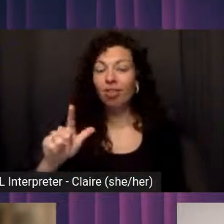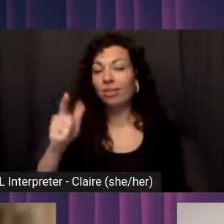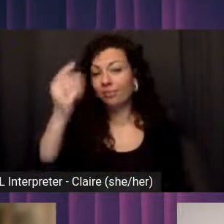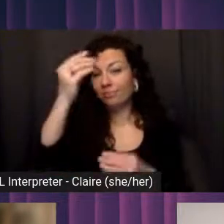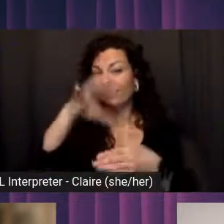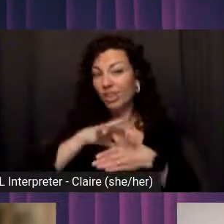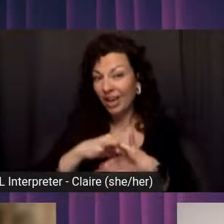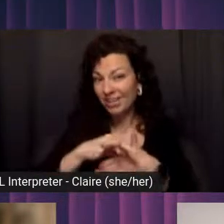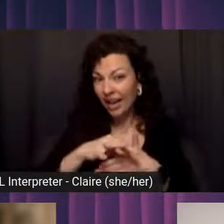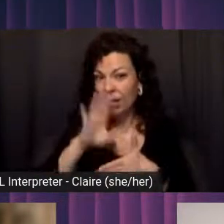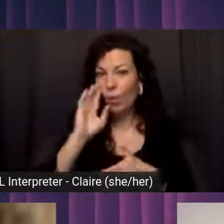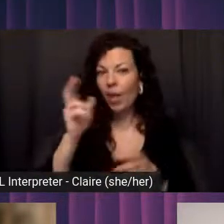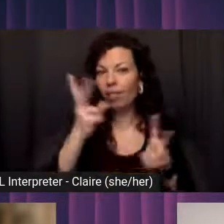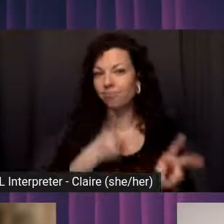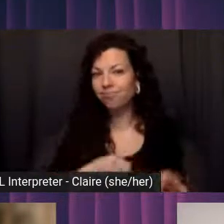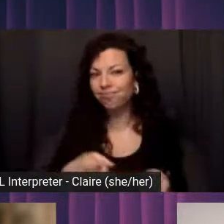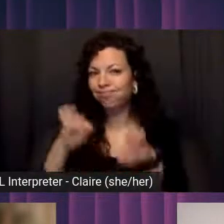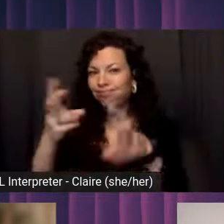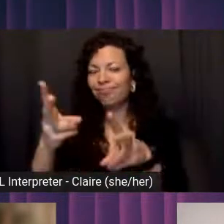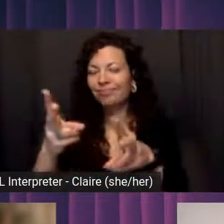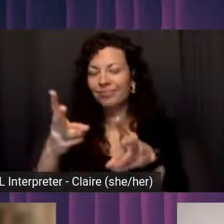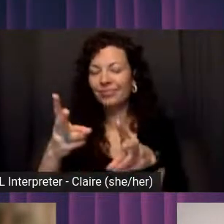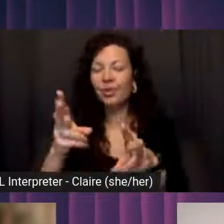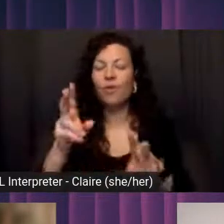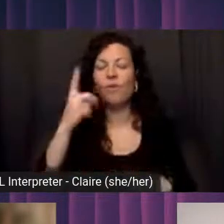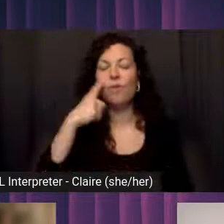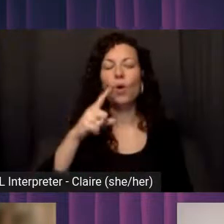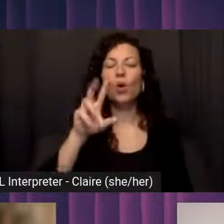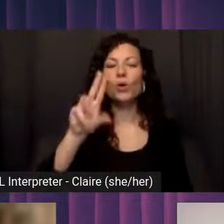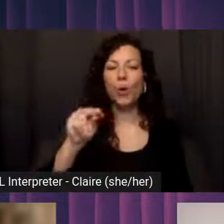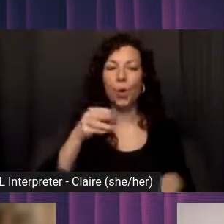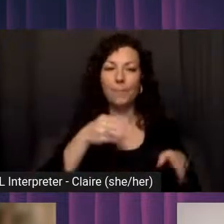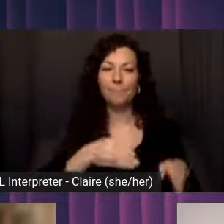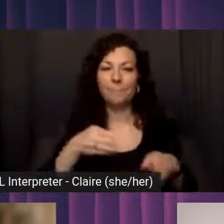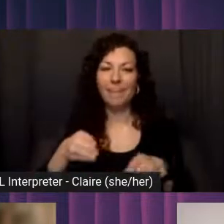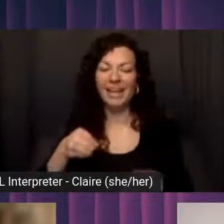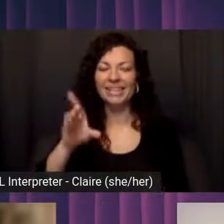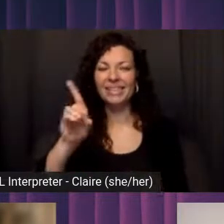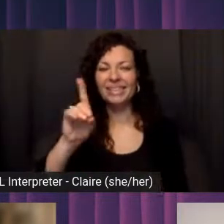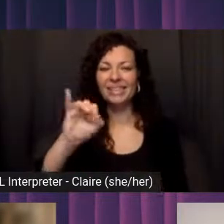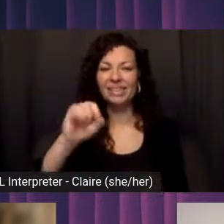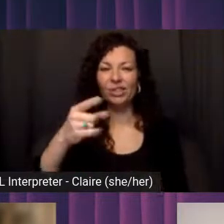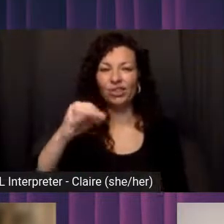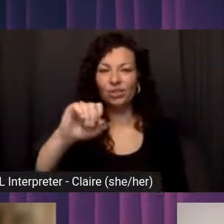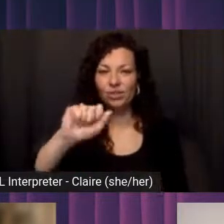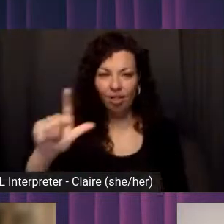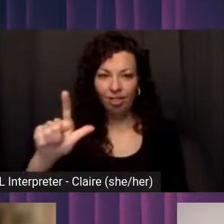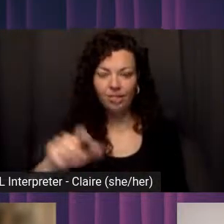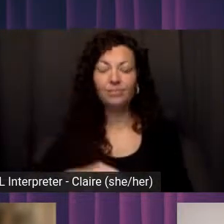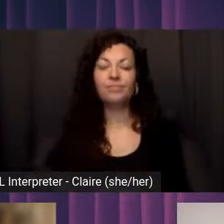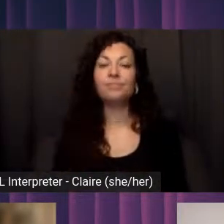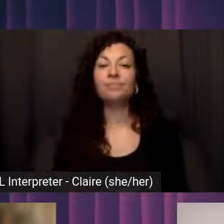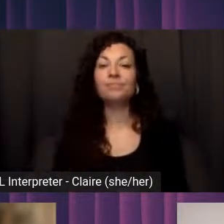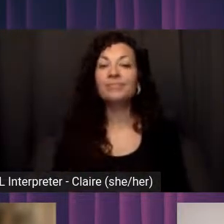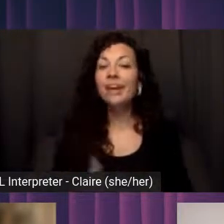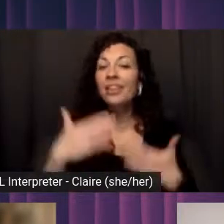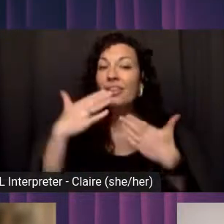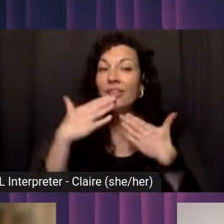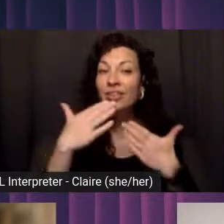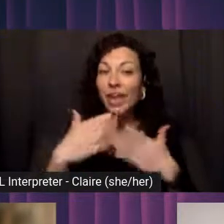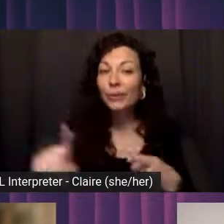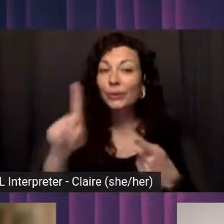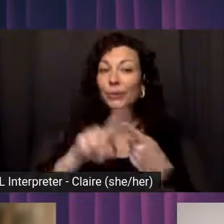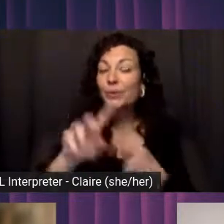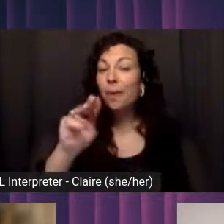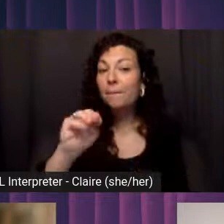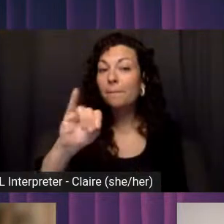No Pants Digital. I want to thank our streaming technician, Michelle, for making tonight's program go so